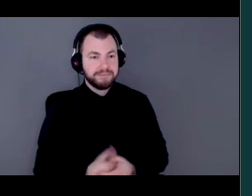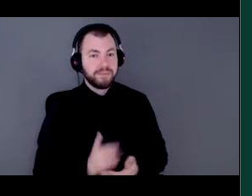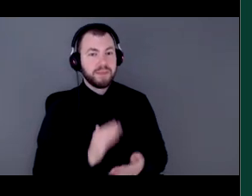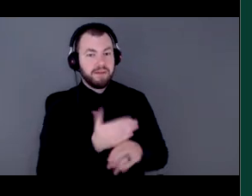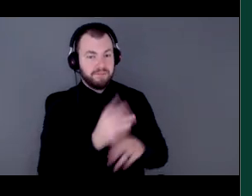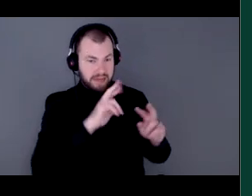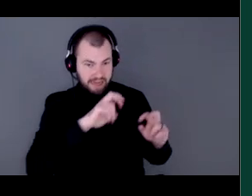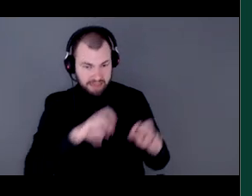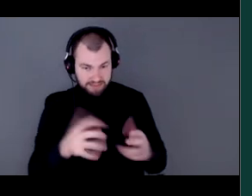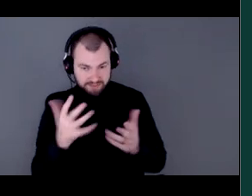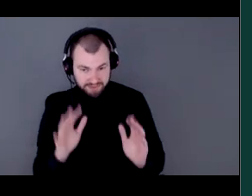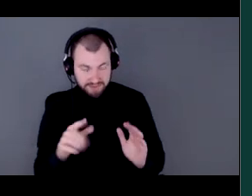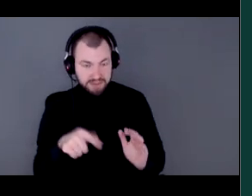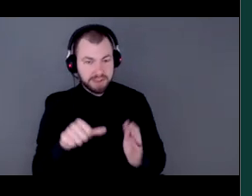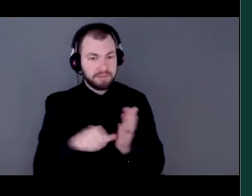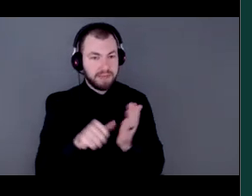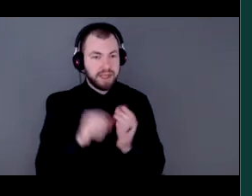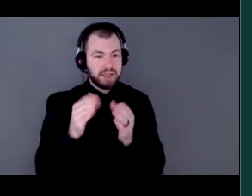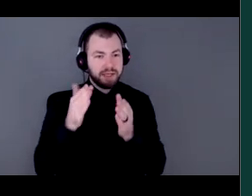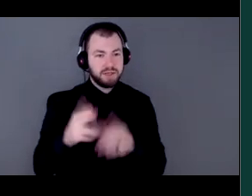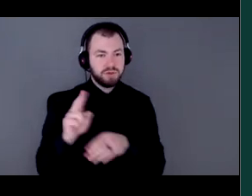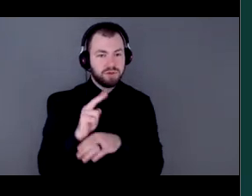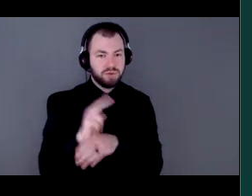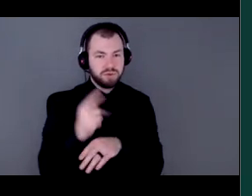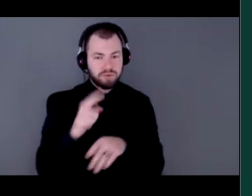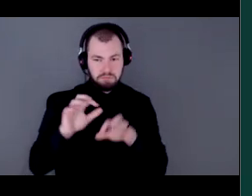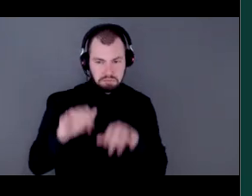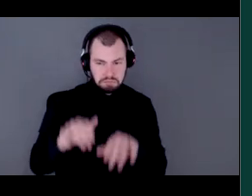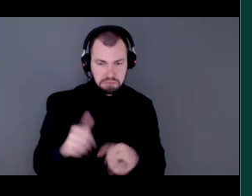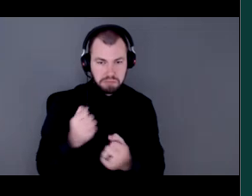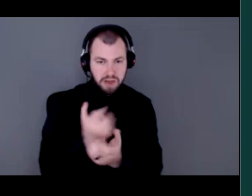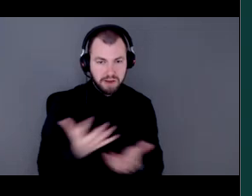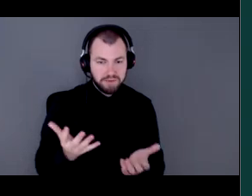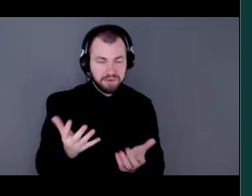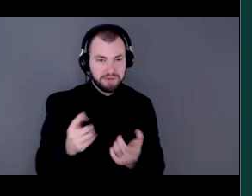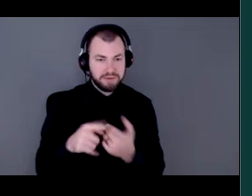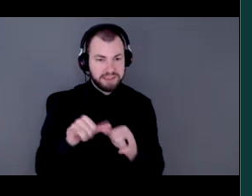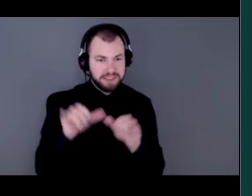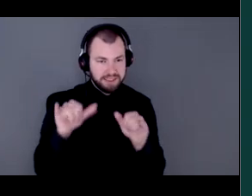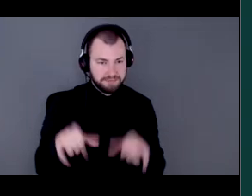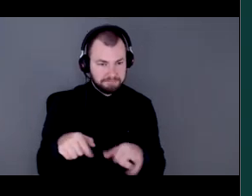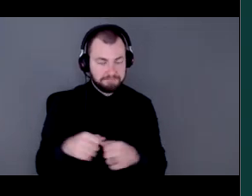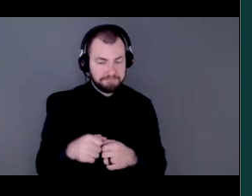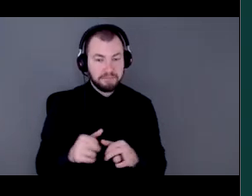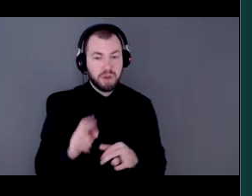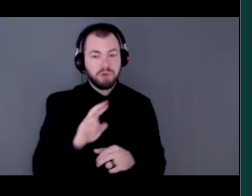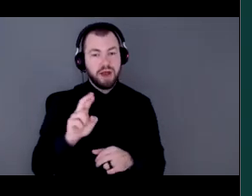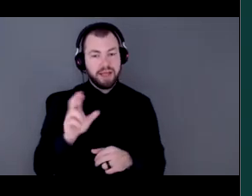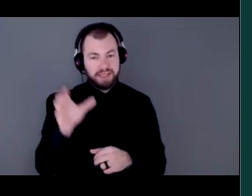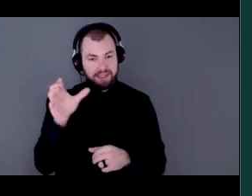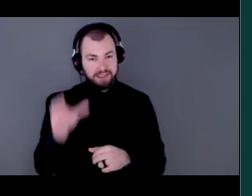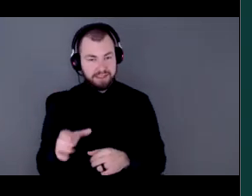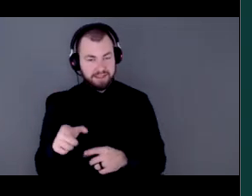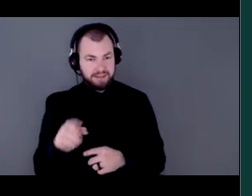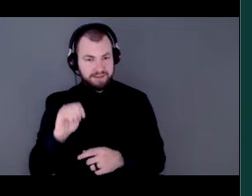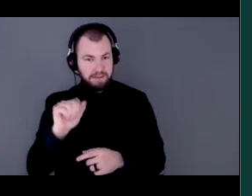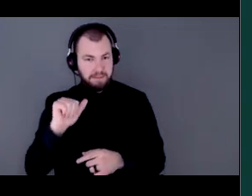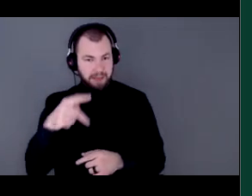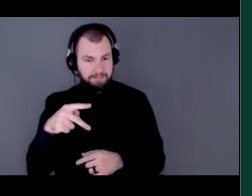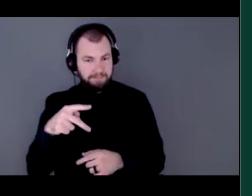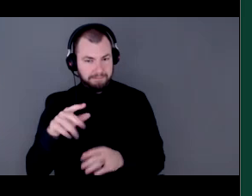is the page the teacher uses to go and input everything into to the system. On the right is a map. And so the bigger